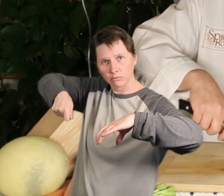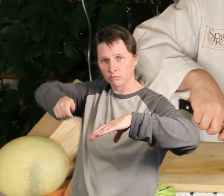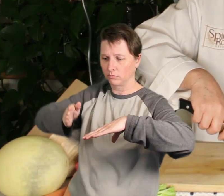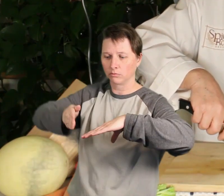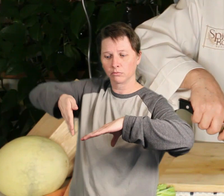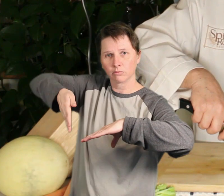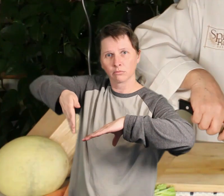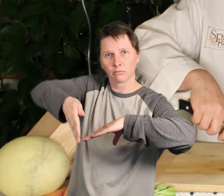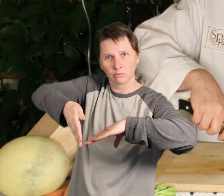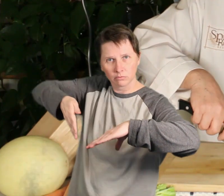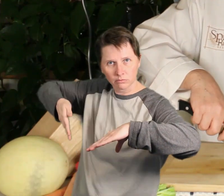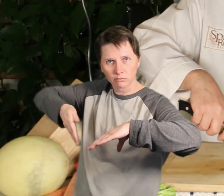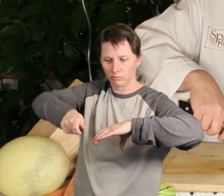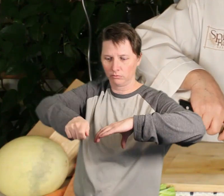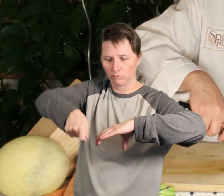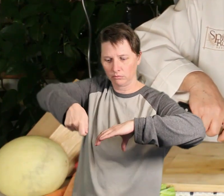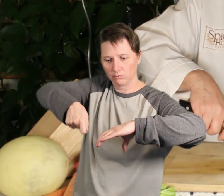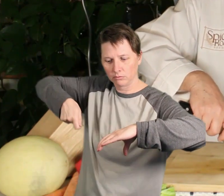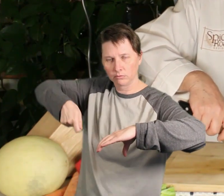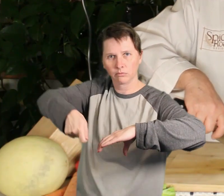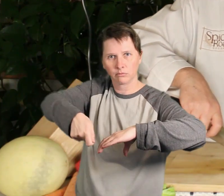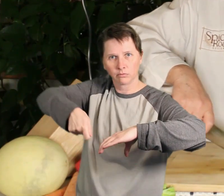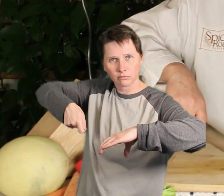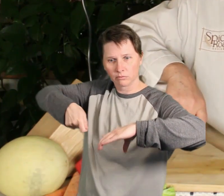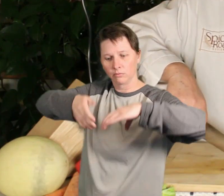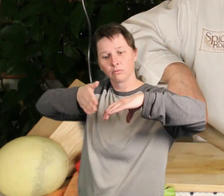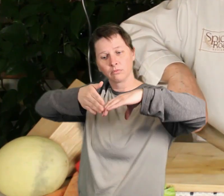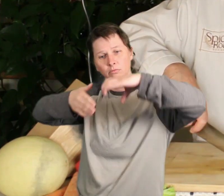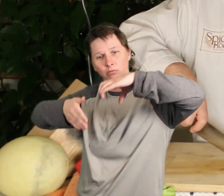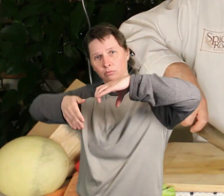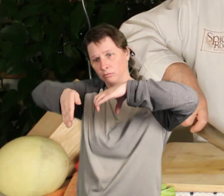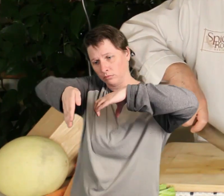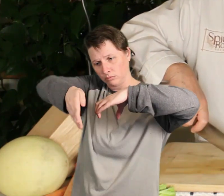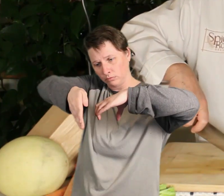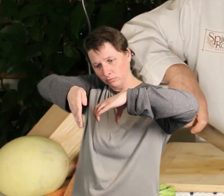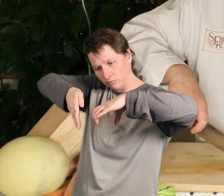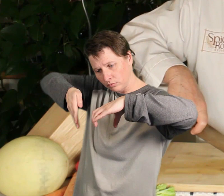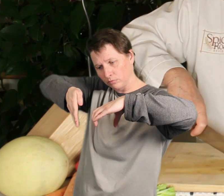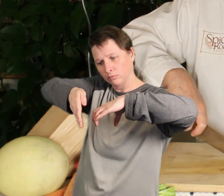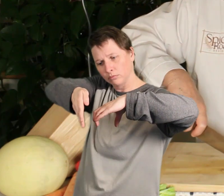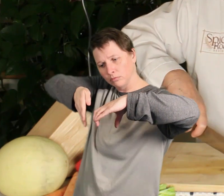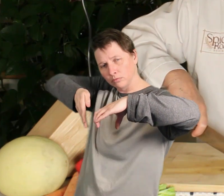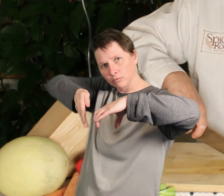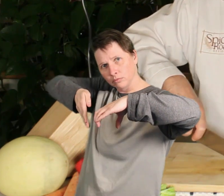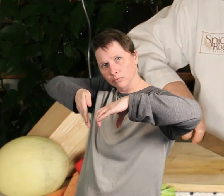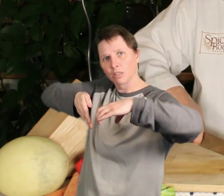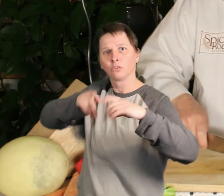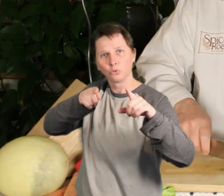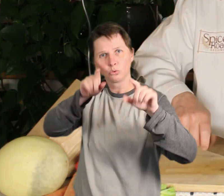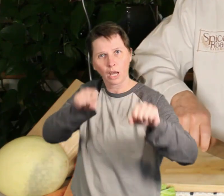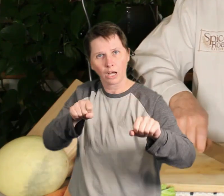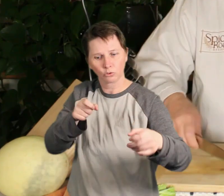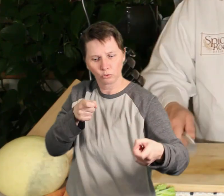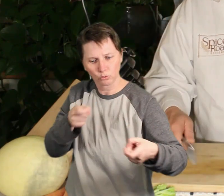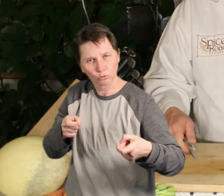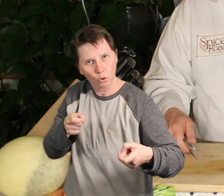wedge, that's between the board and the blade, and then as it goes towards the actual fulcrum in the front of the knife.